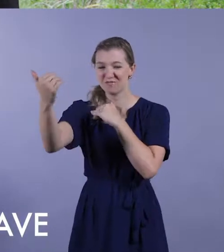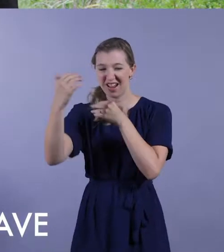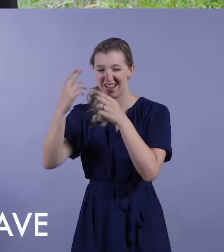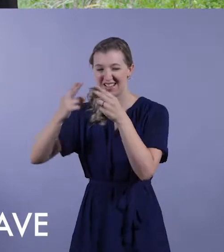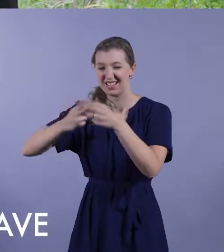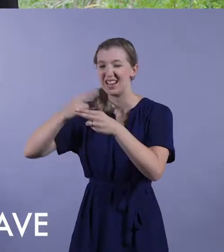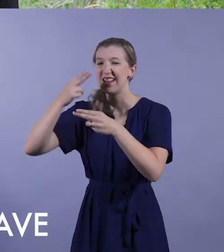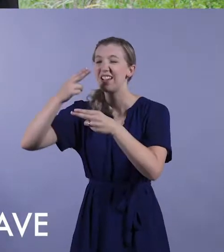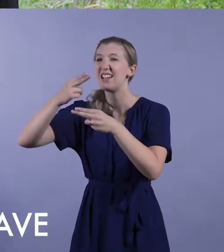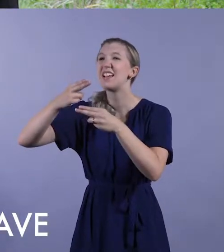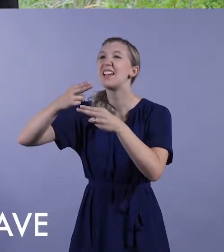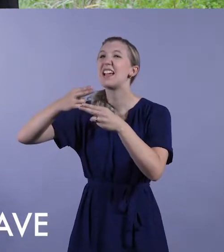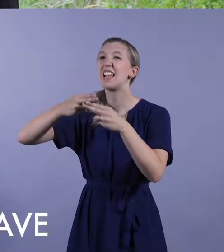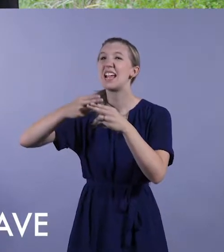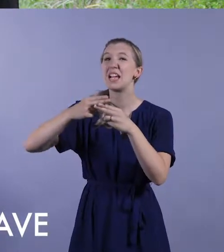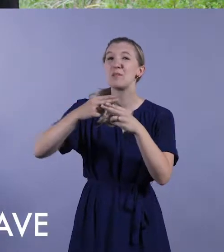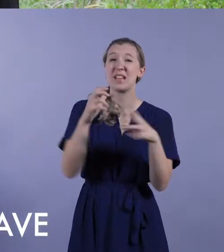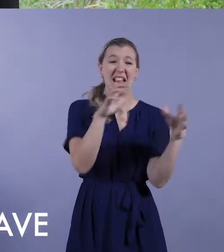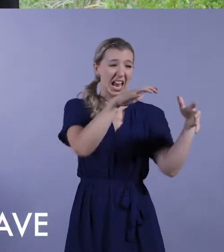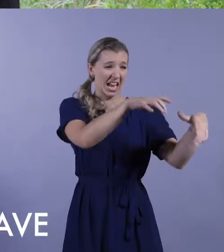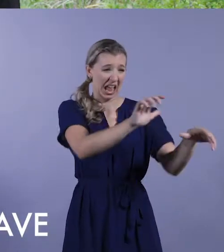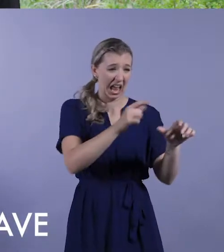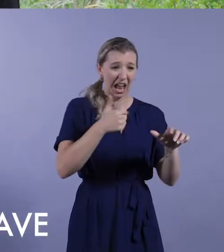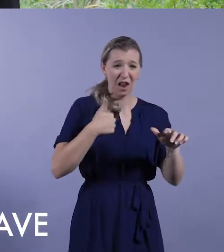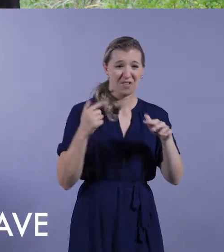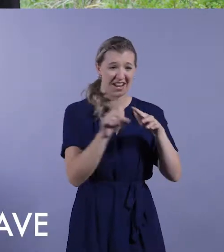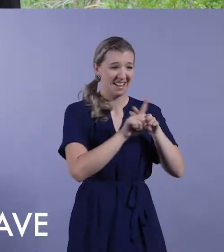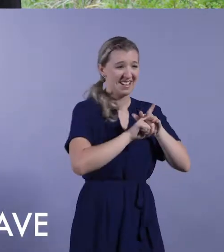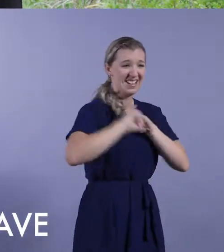you. You called my name.